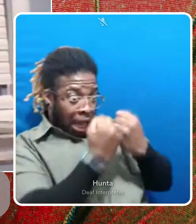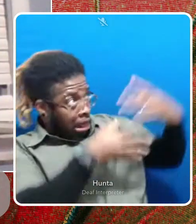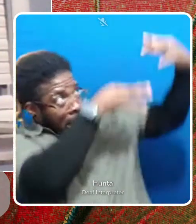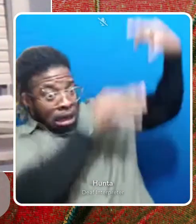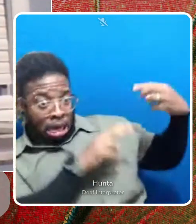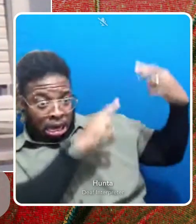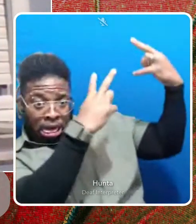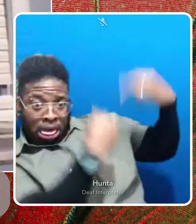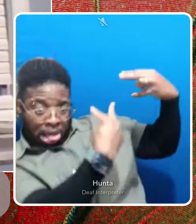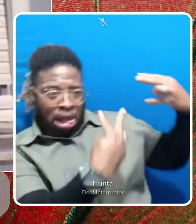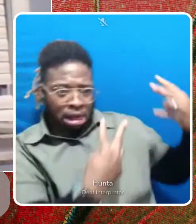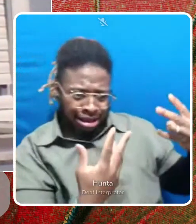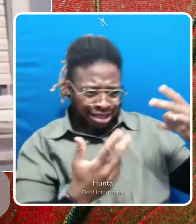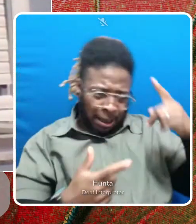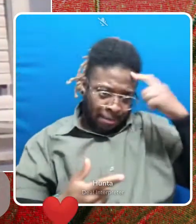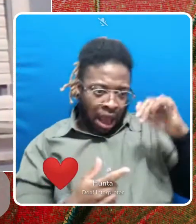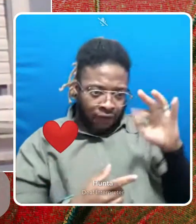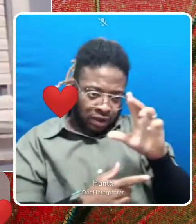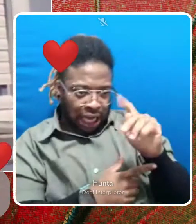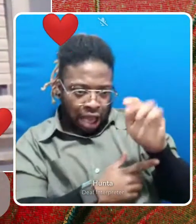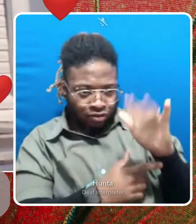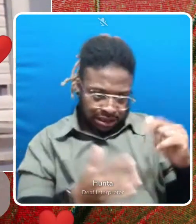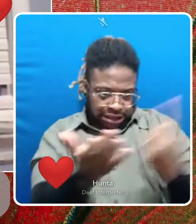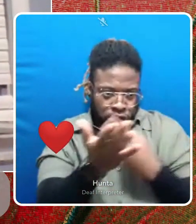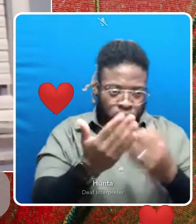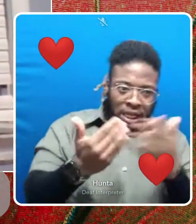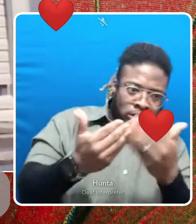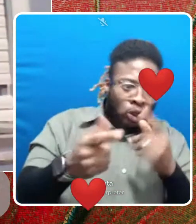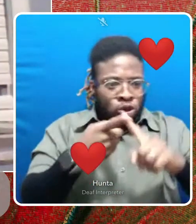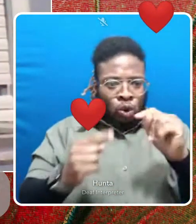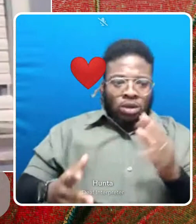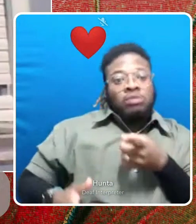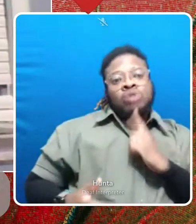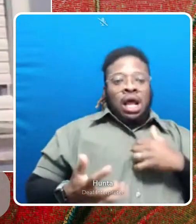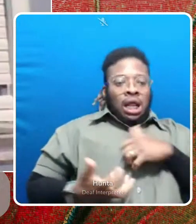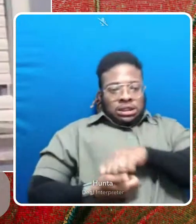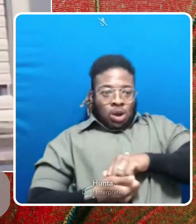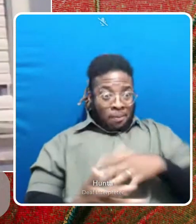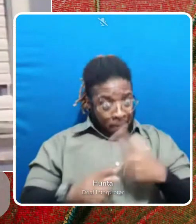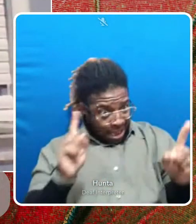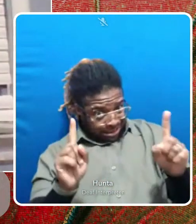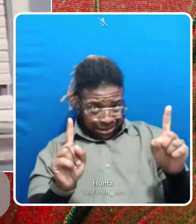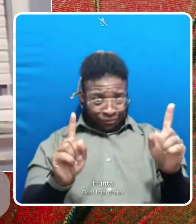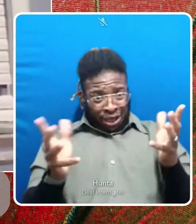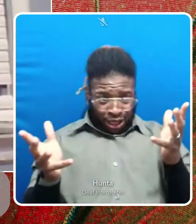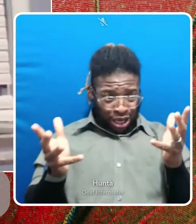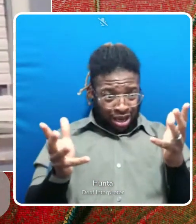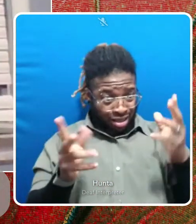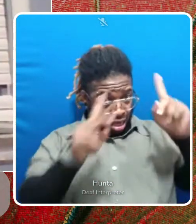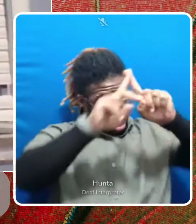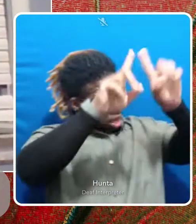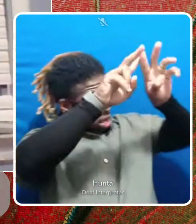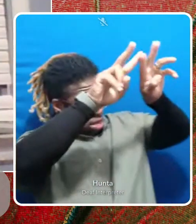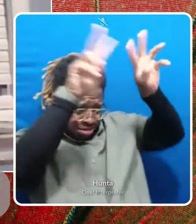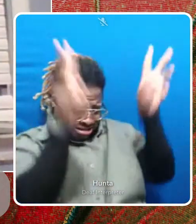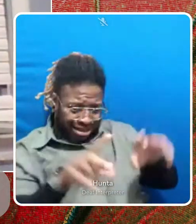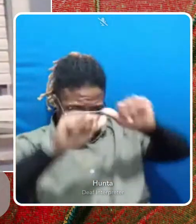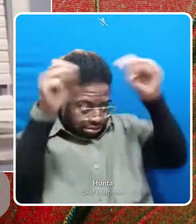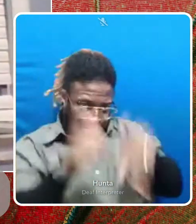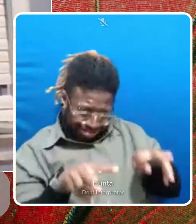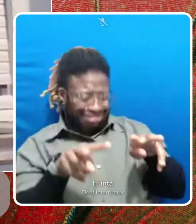Something easy for the digestive tract. But see, when it comes to a really different snack, they can't stomach all that. Who decided that a beautiful woman is dairy color but low